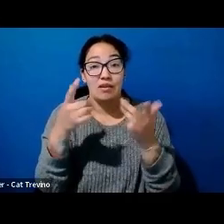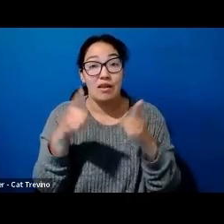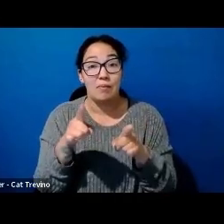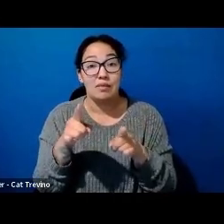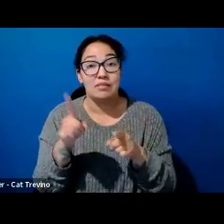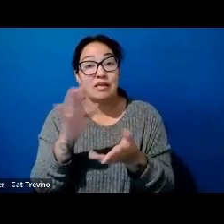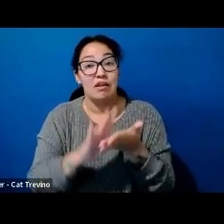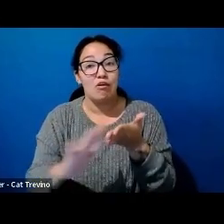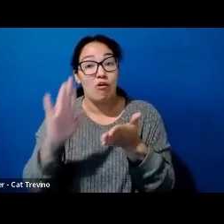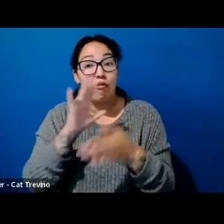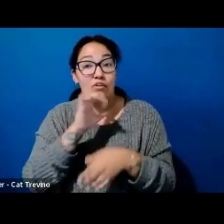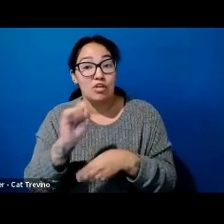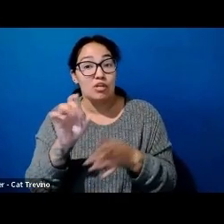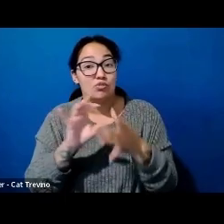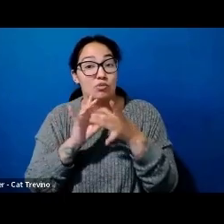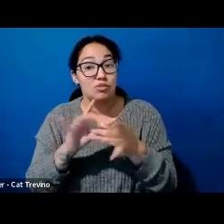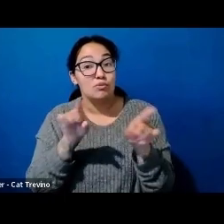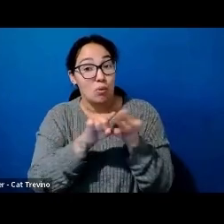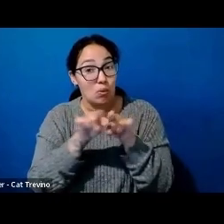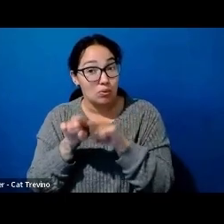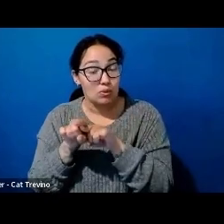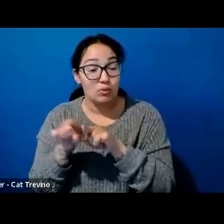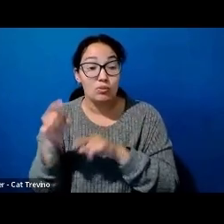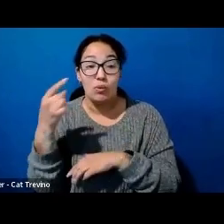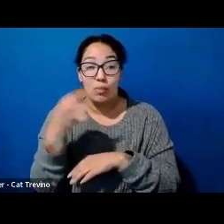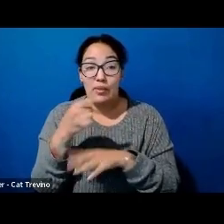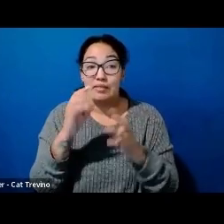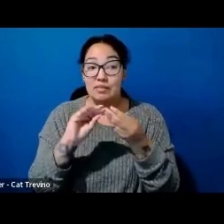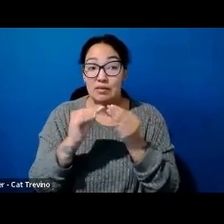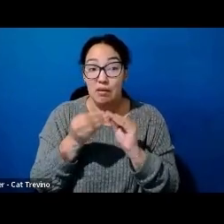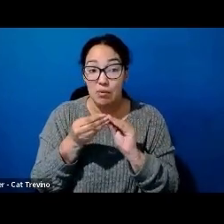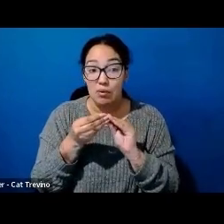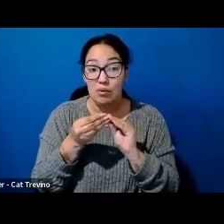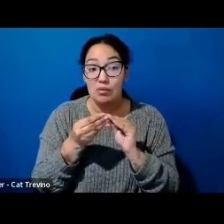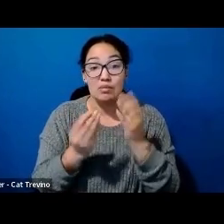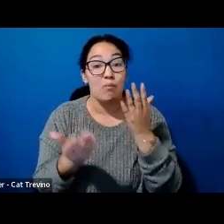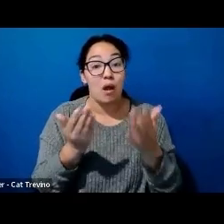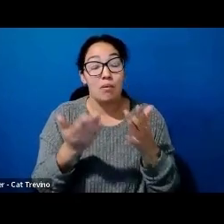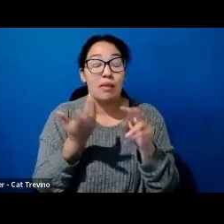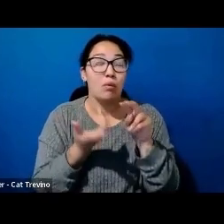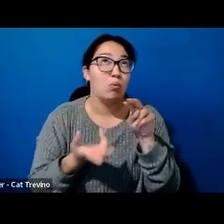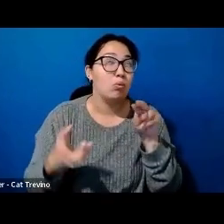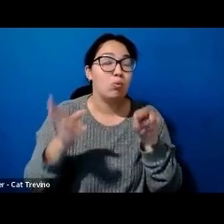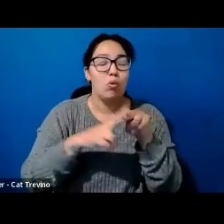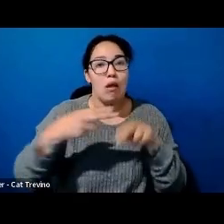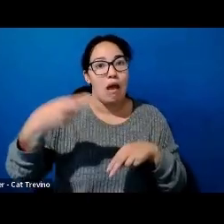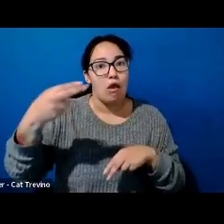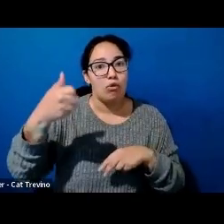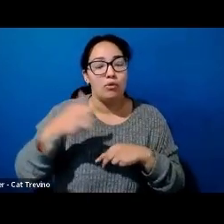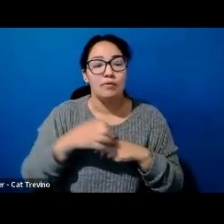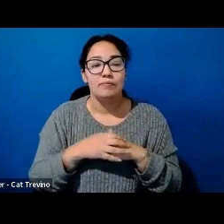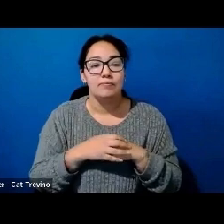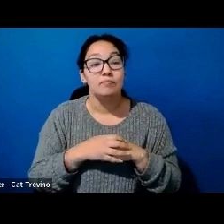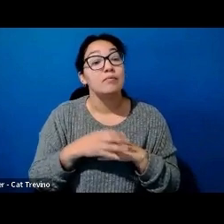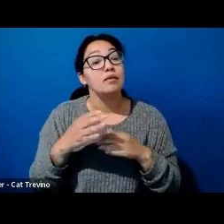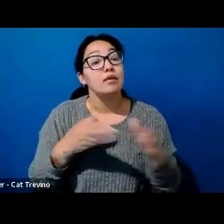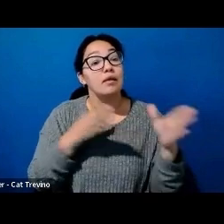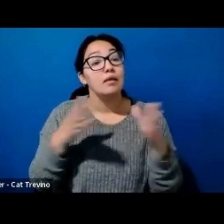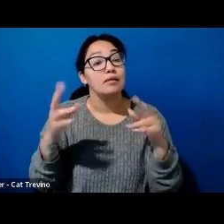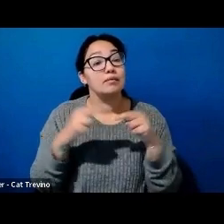college age relationships as well. So this number is likely significantly higher. So next